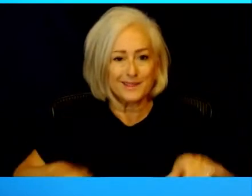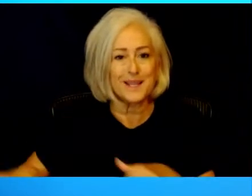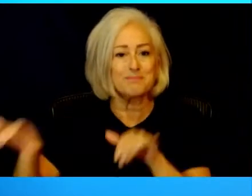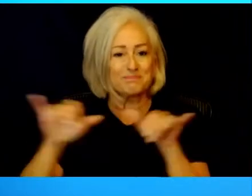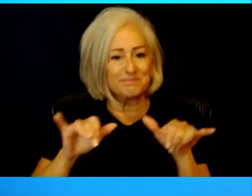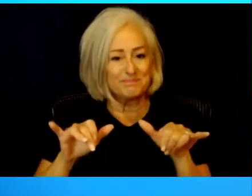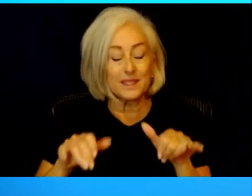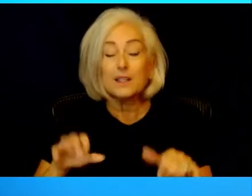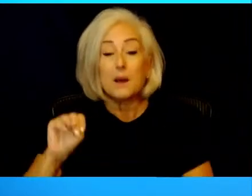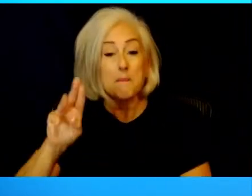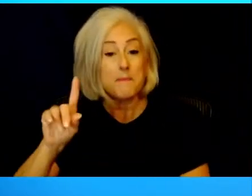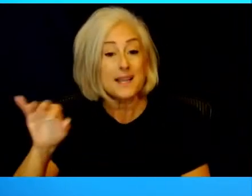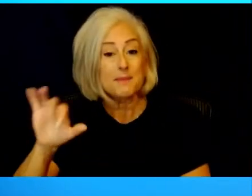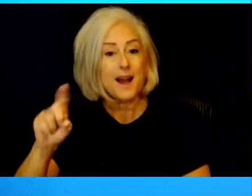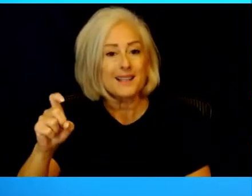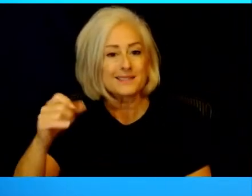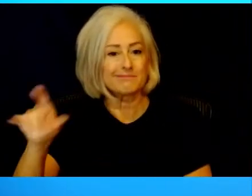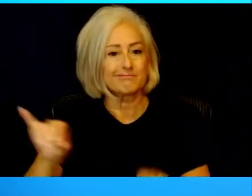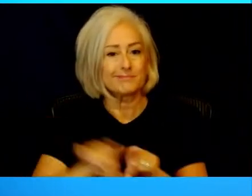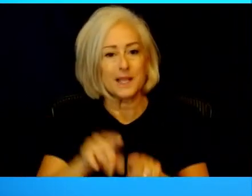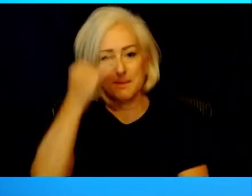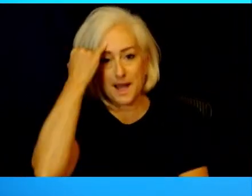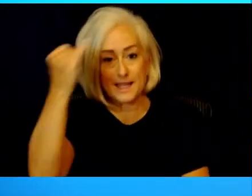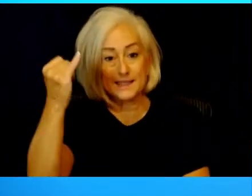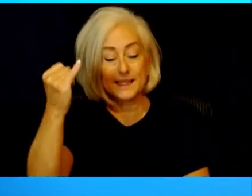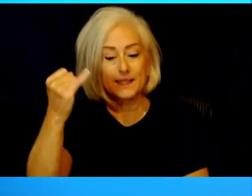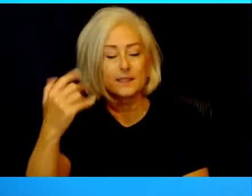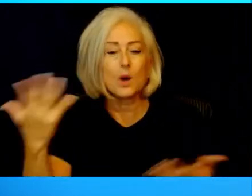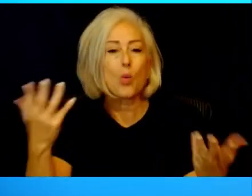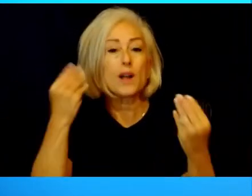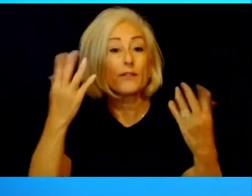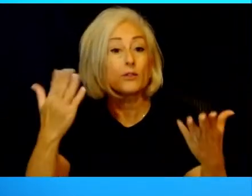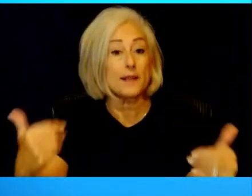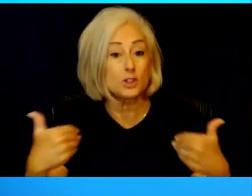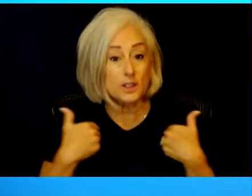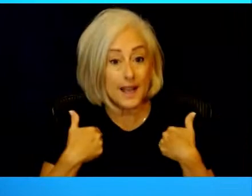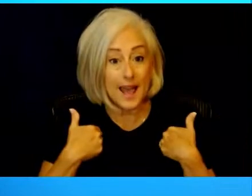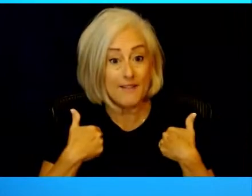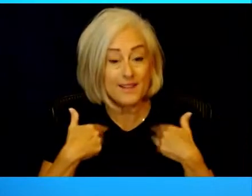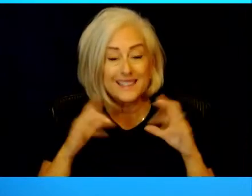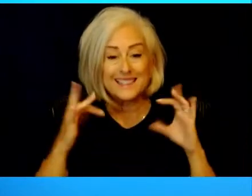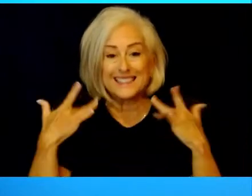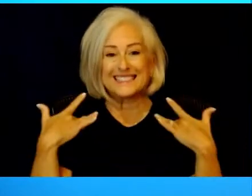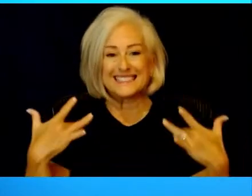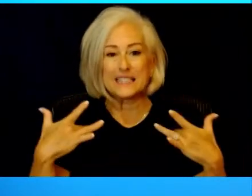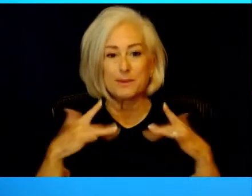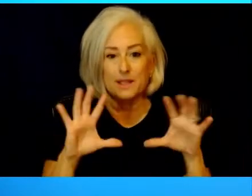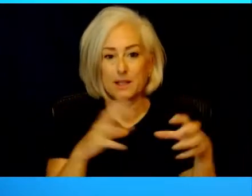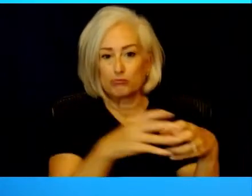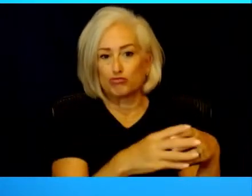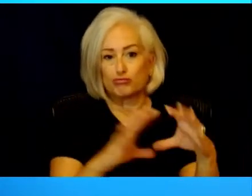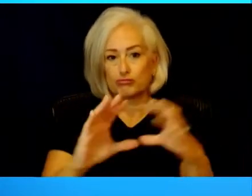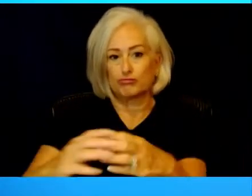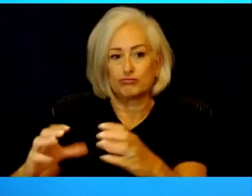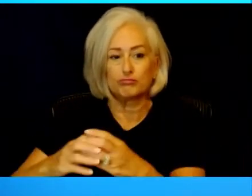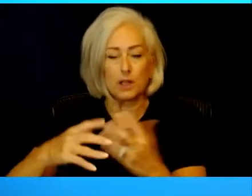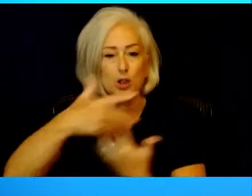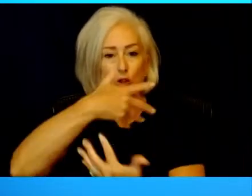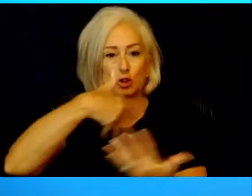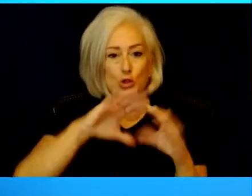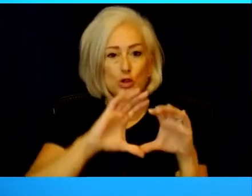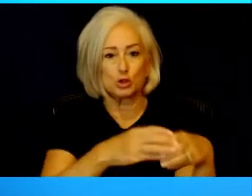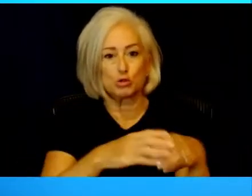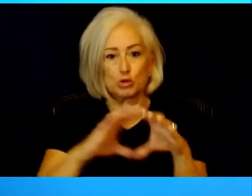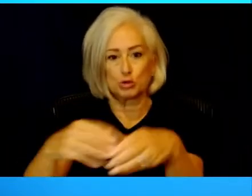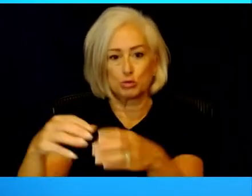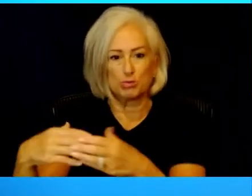have to support that now is it continues to run in these certain social groups and social circles for sure.